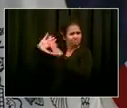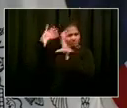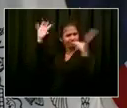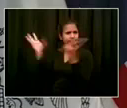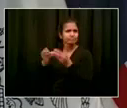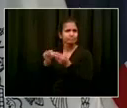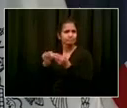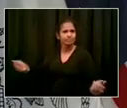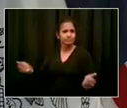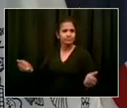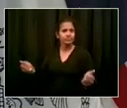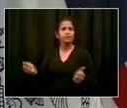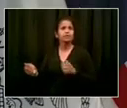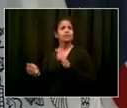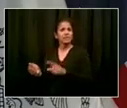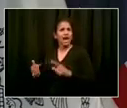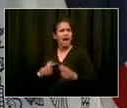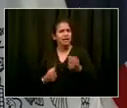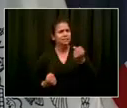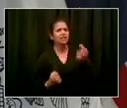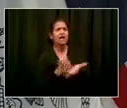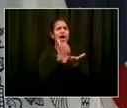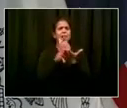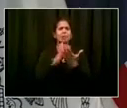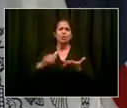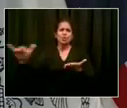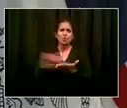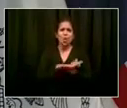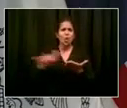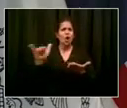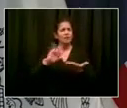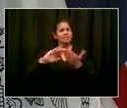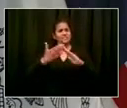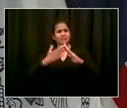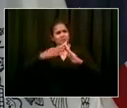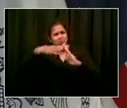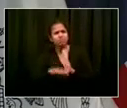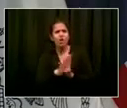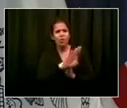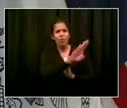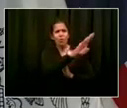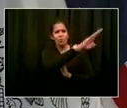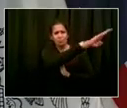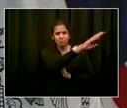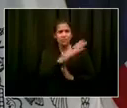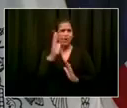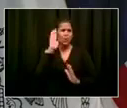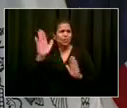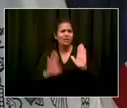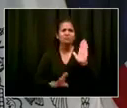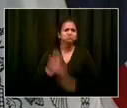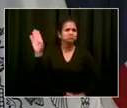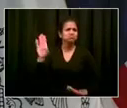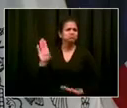as always, is great. But we look at the heroes of 19 years ago,